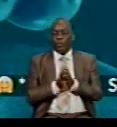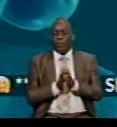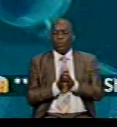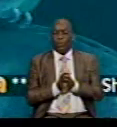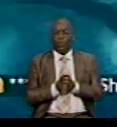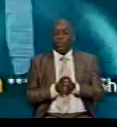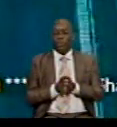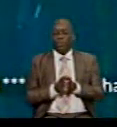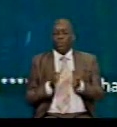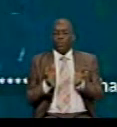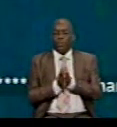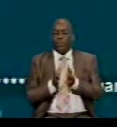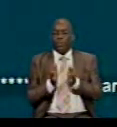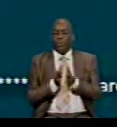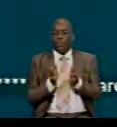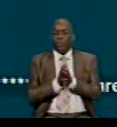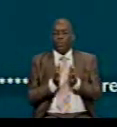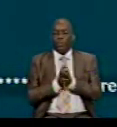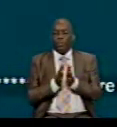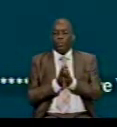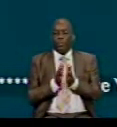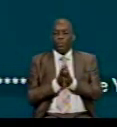Please clap, clap, clap, clap, clap, clap.